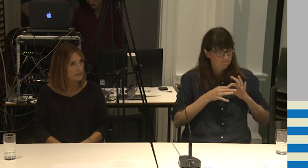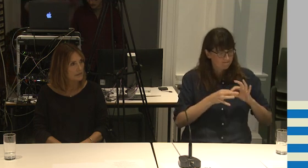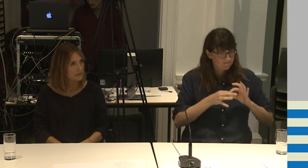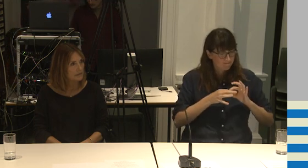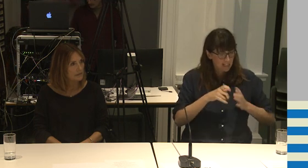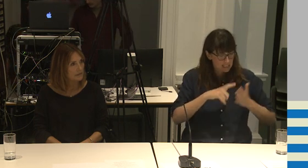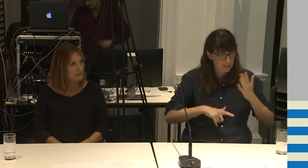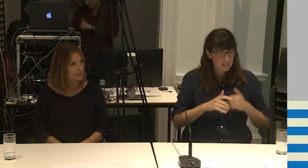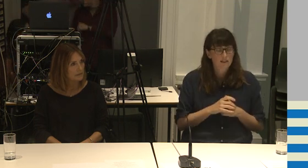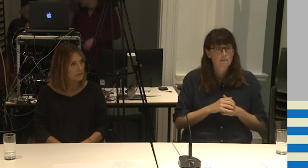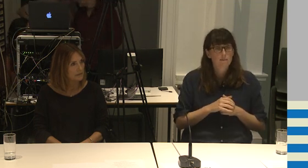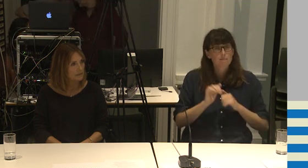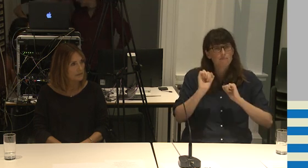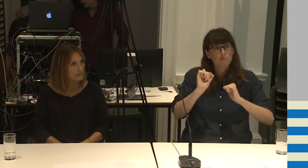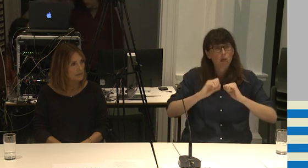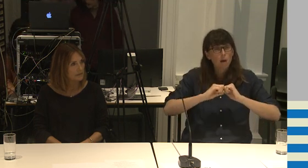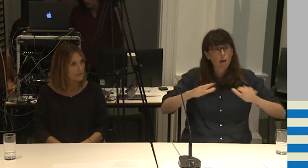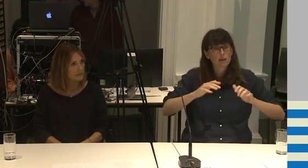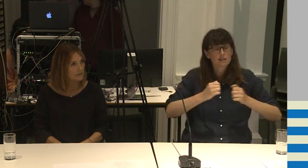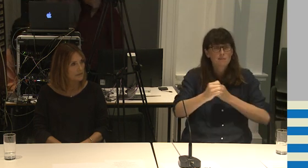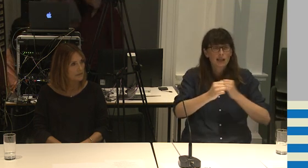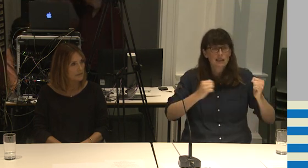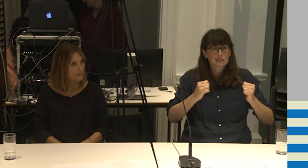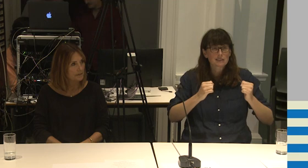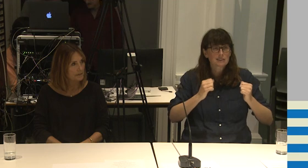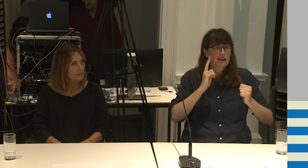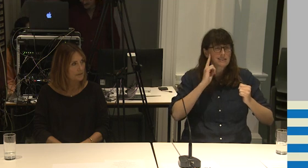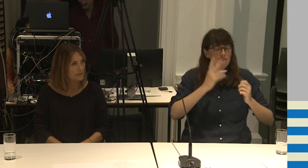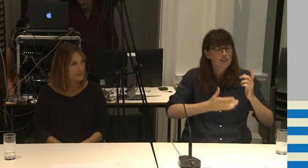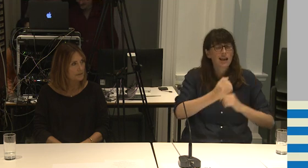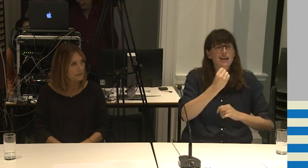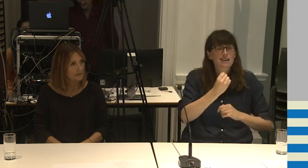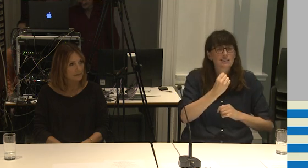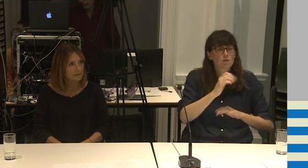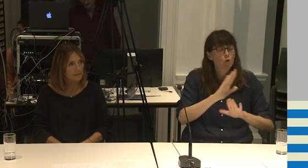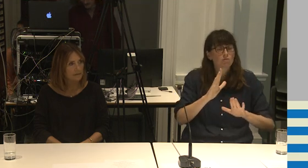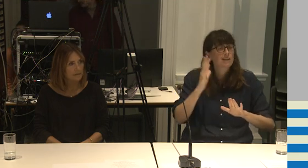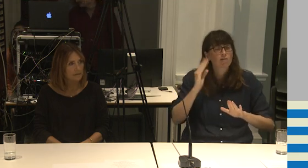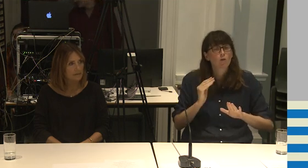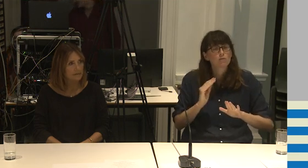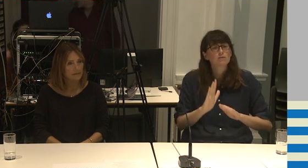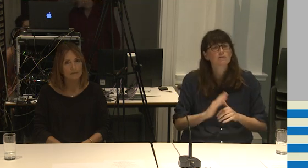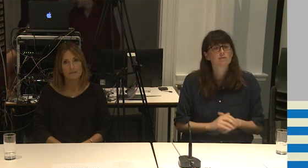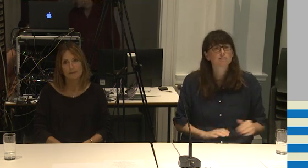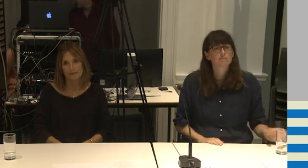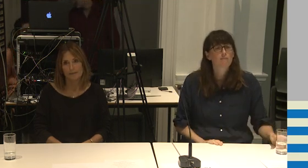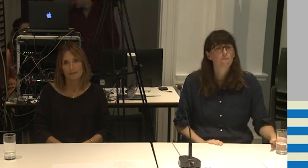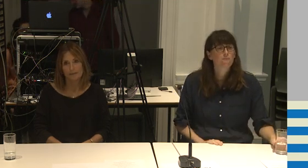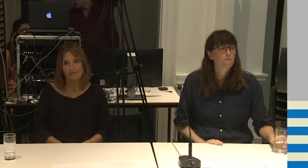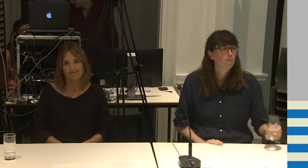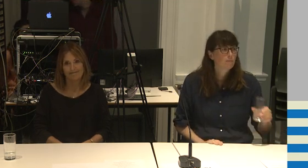disability. His public space performances celebrate deaf gain as opposed to hearing loss.